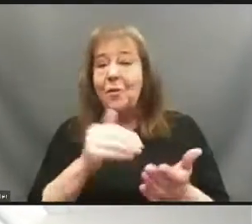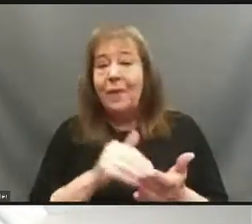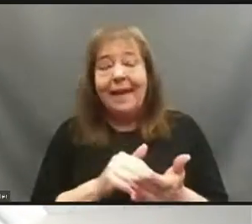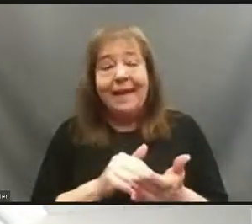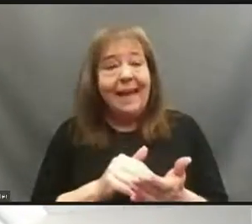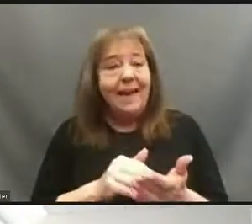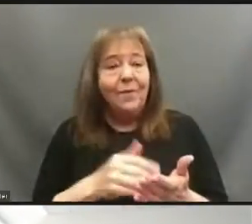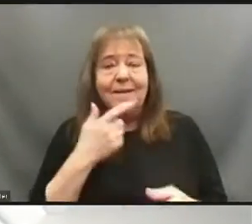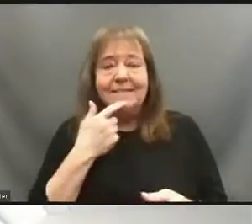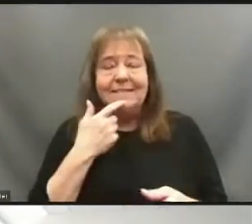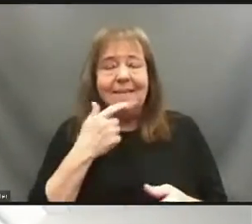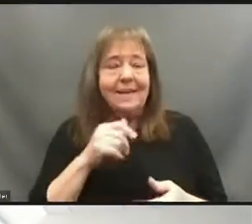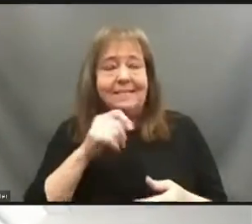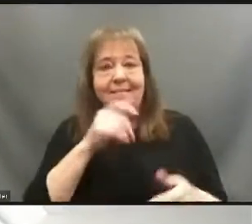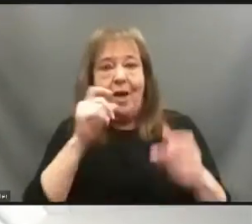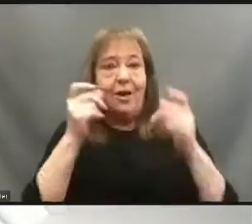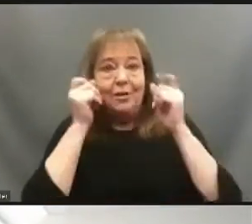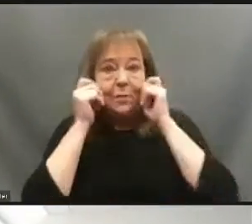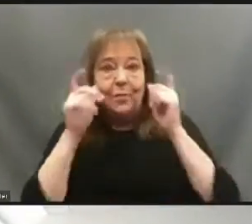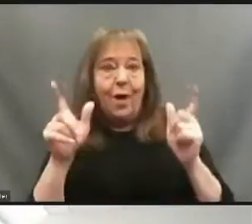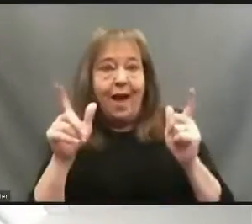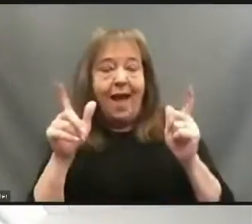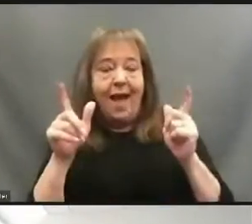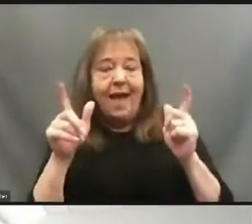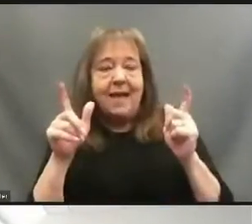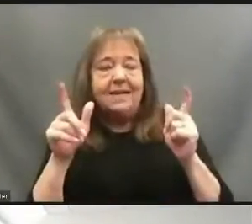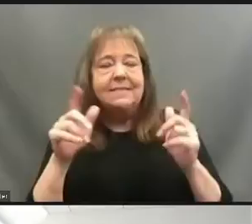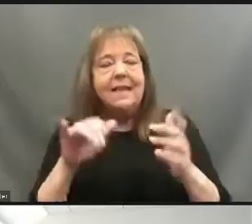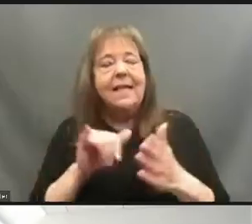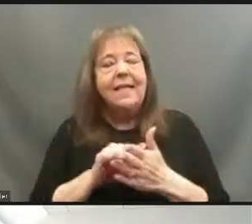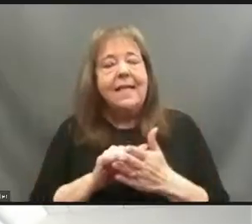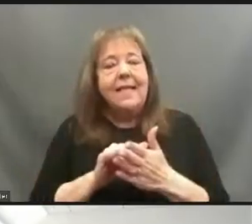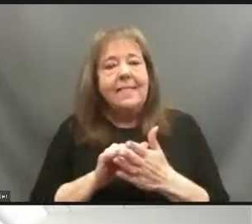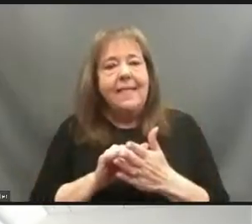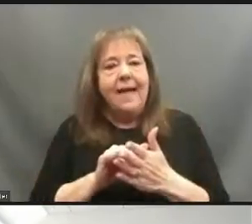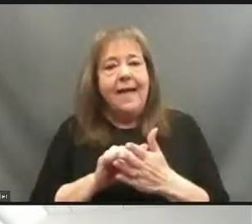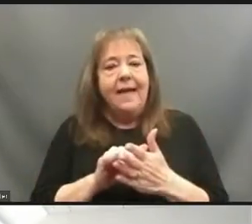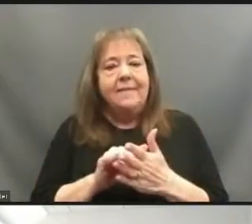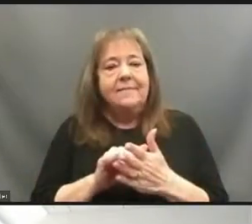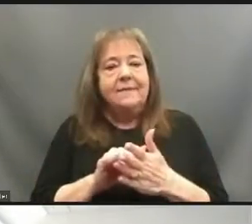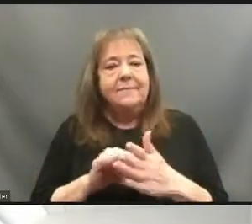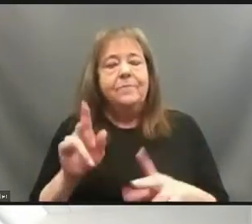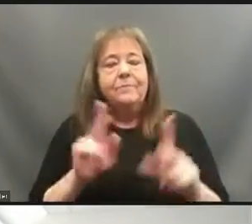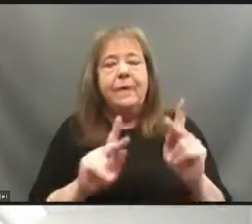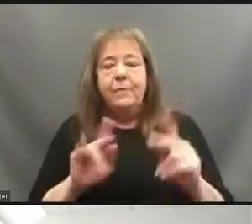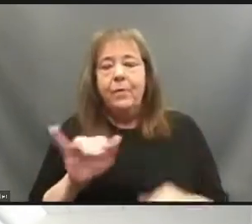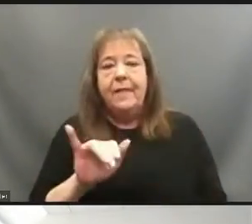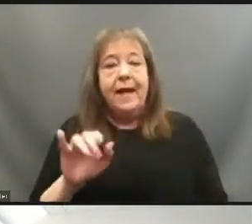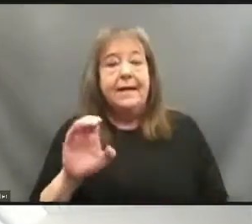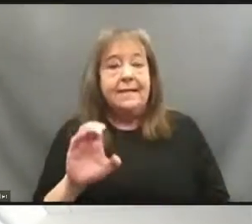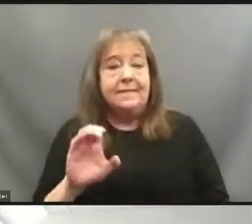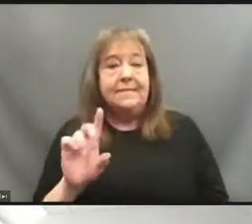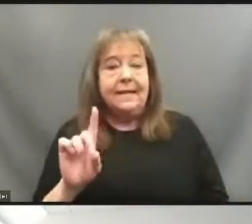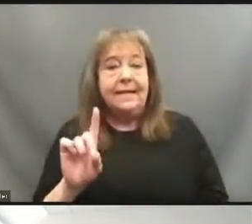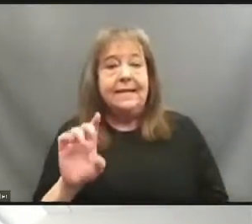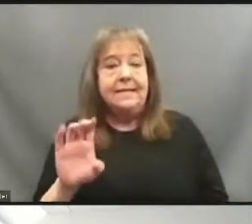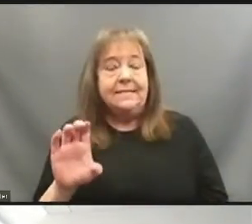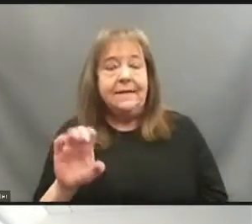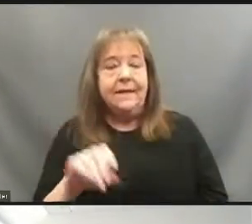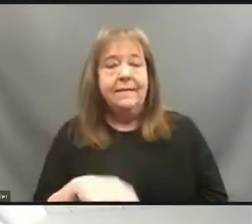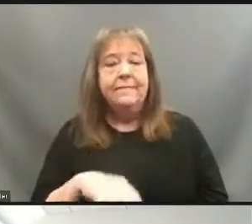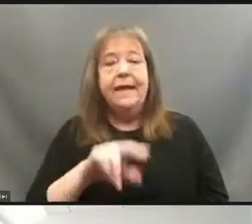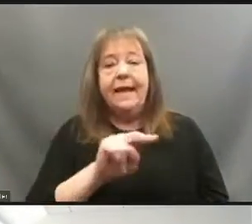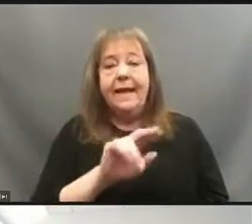is not surprising that the major organizations like the CDC, the NIH,